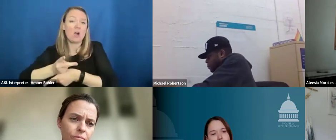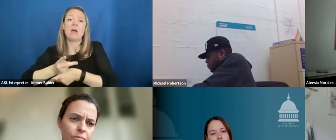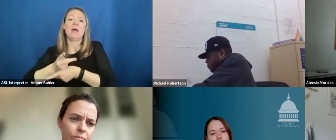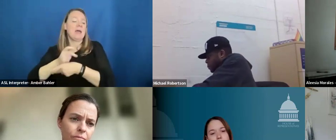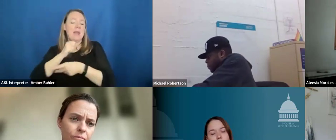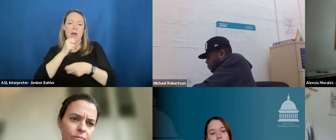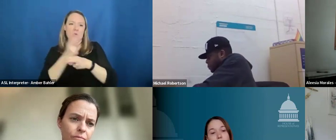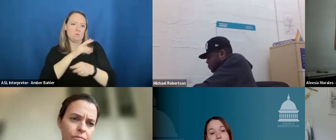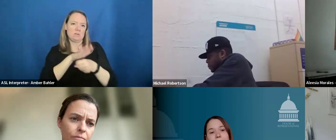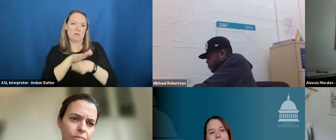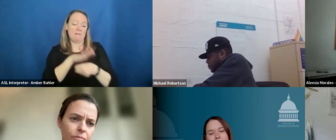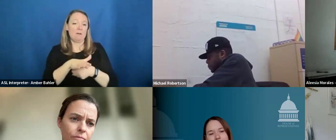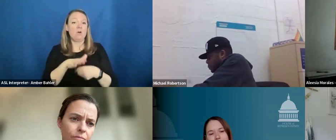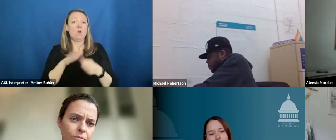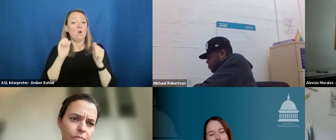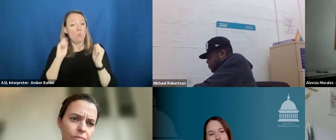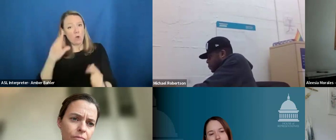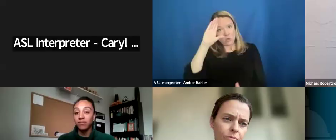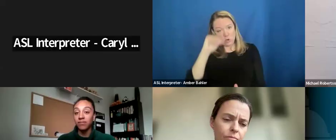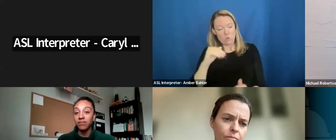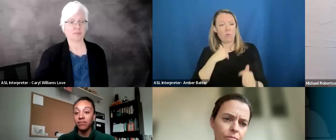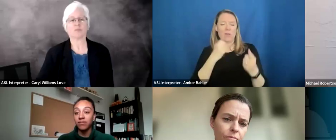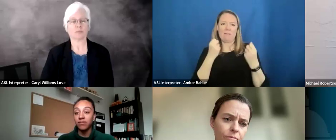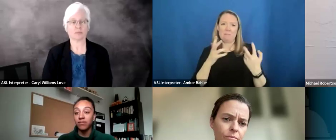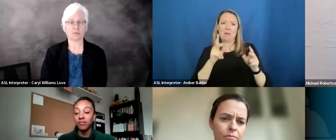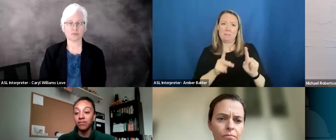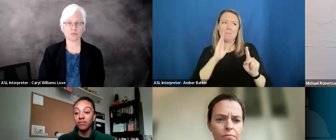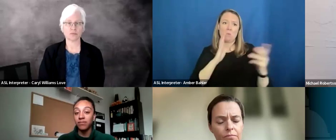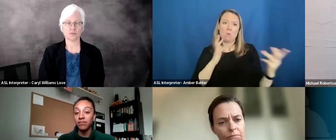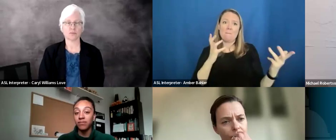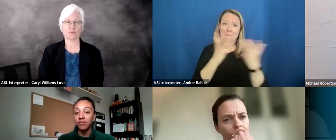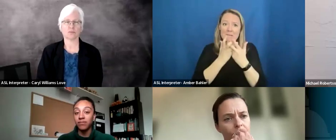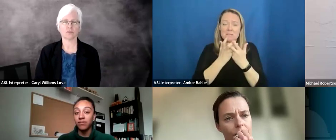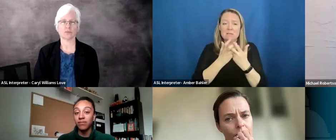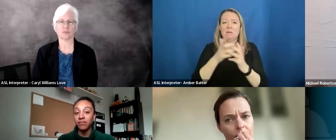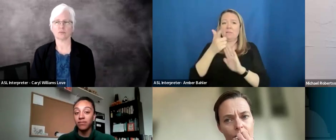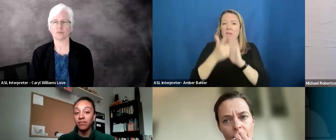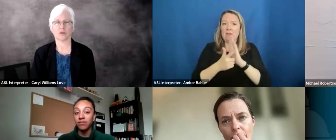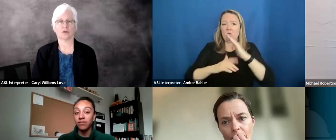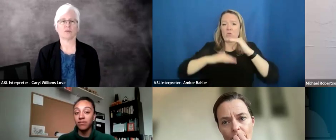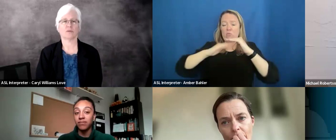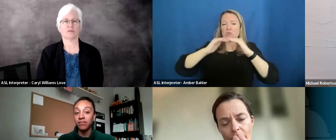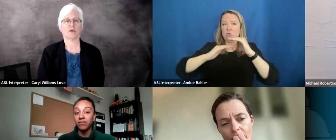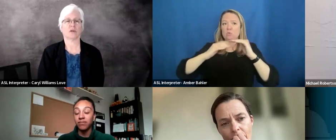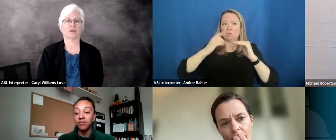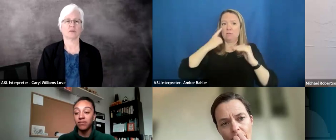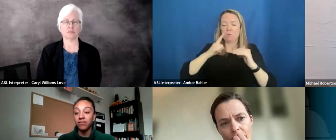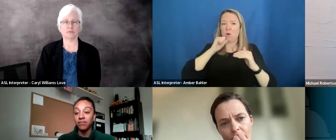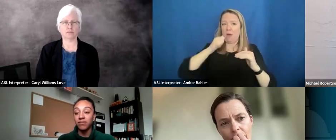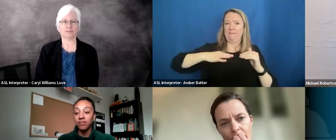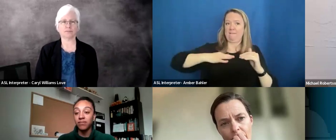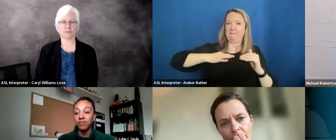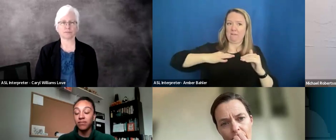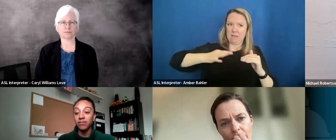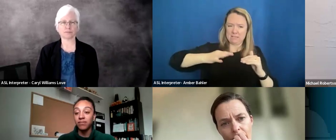of people who would meet the legal threshold for involuntary treatment for substance use disorder, grave disability, harm to self or